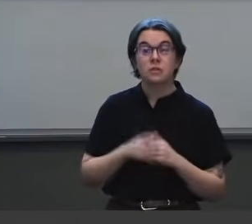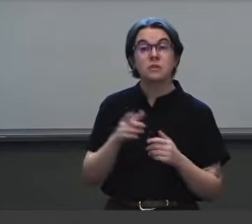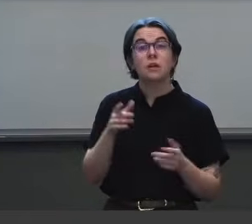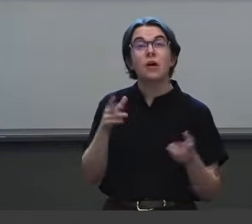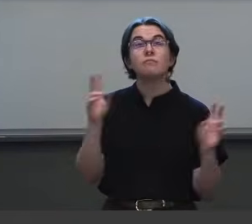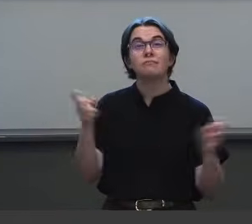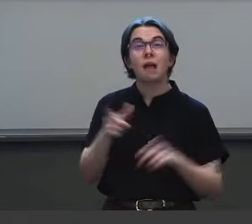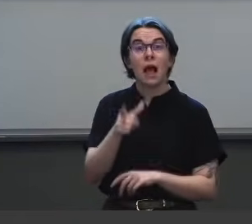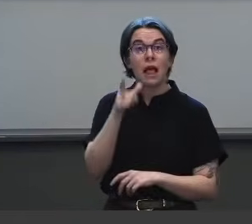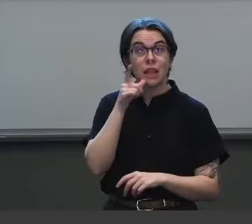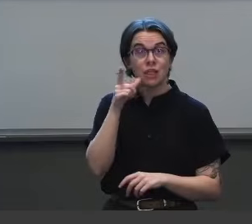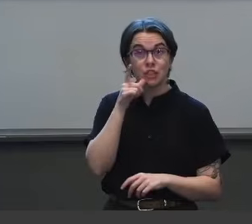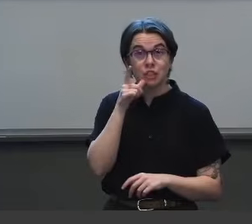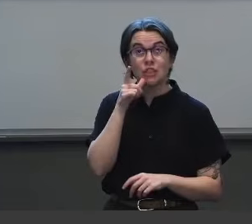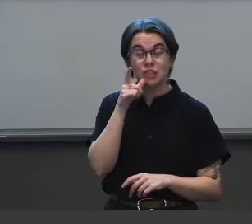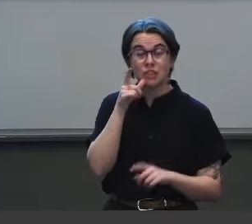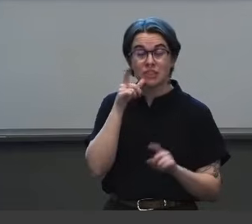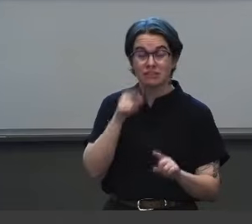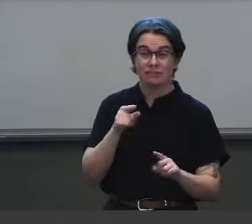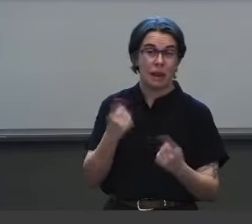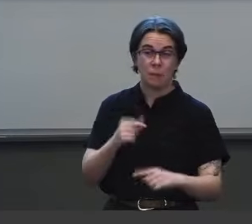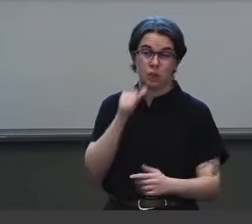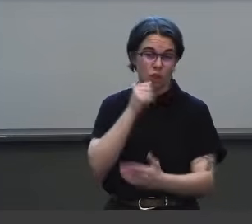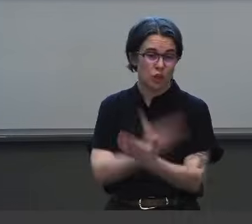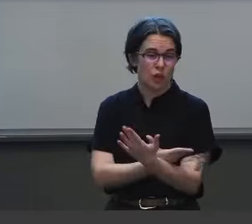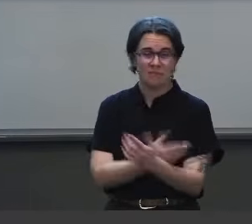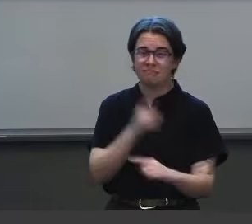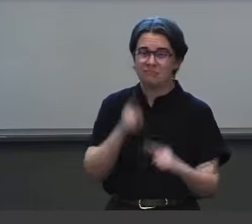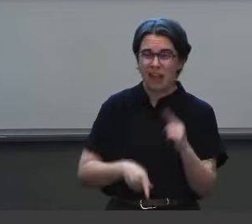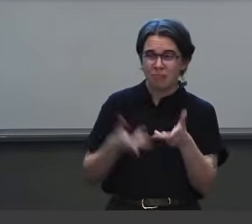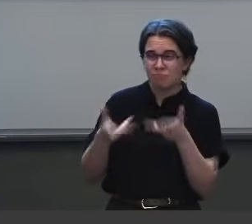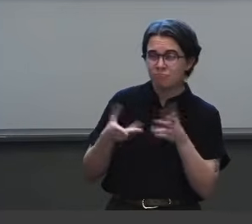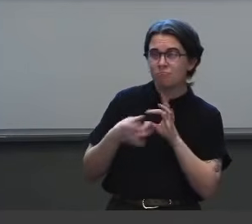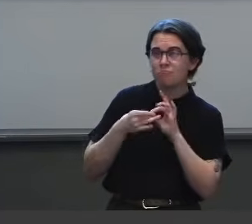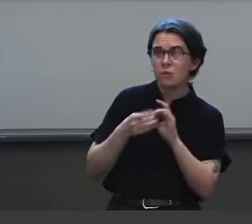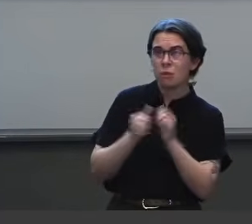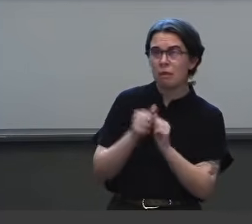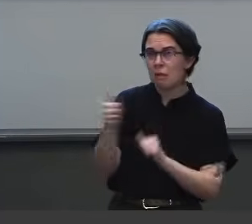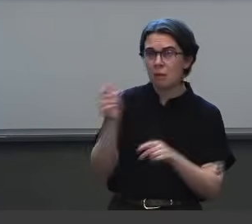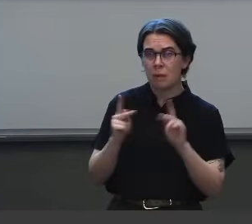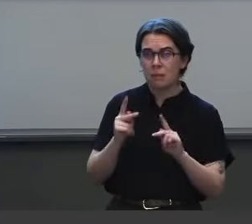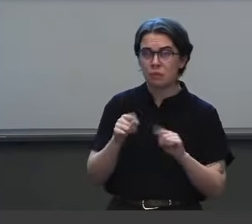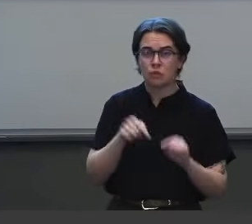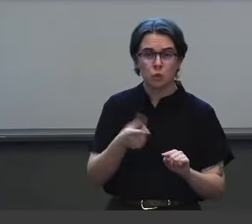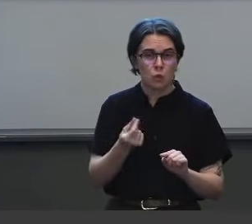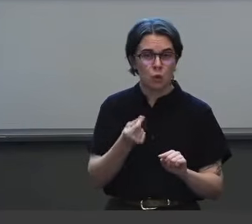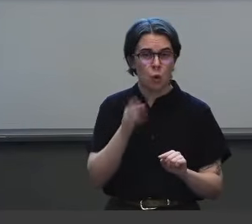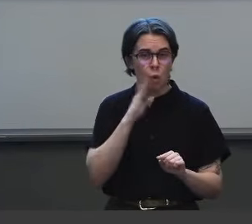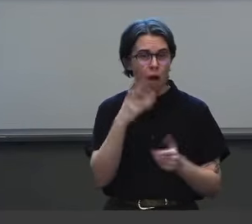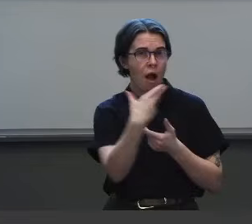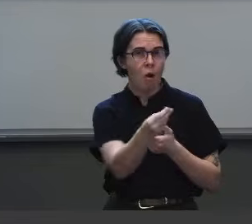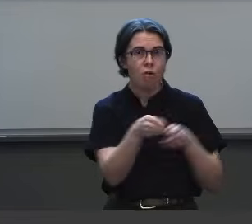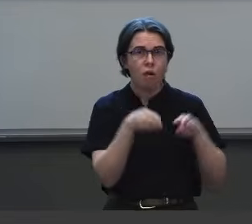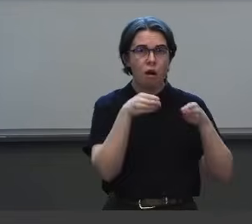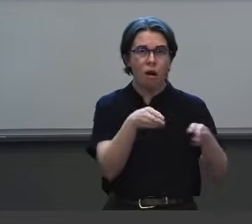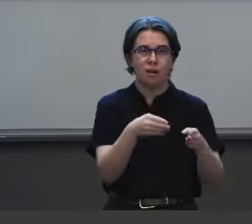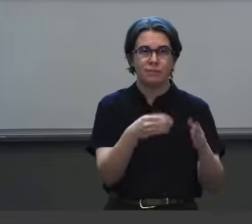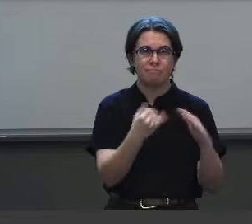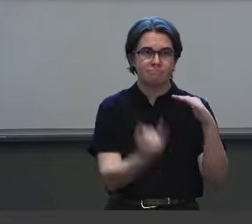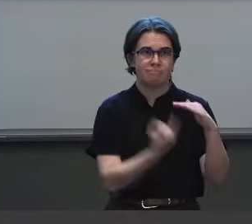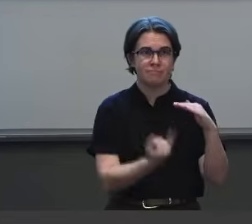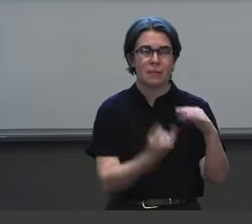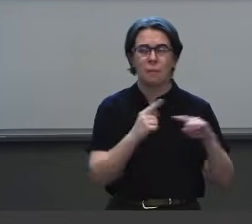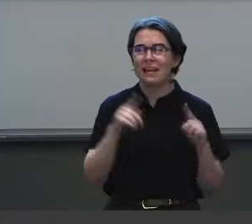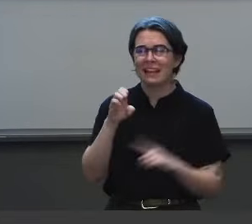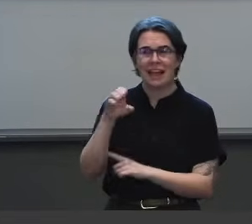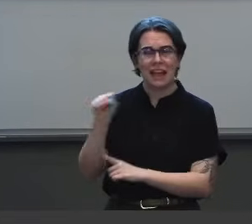school cafeteria prevents my daughter from making social connections. She isolates herself in a hallway. But as EAs do not monitor